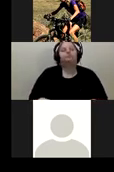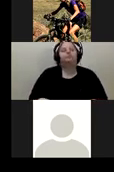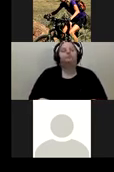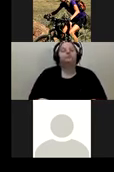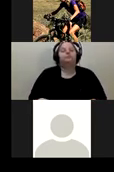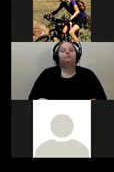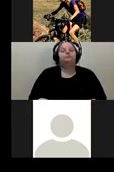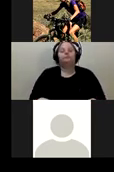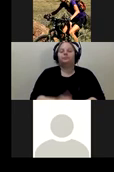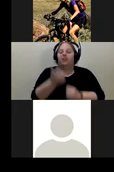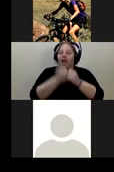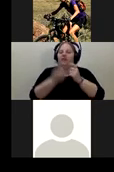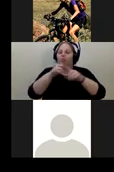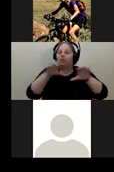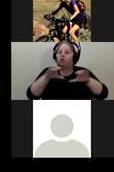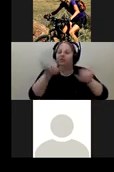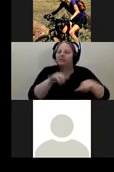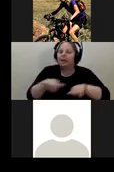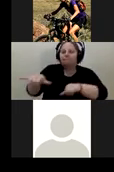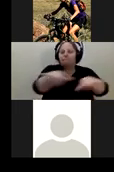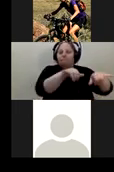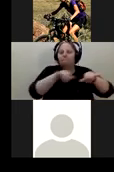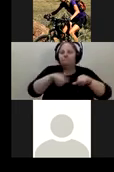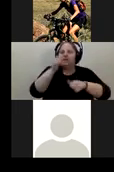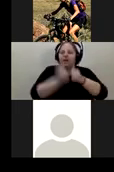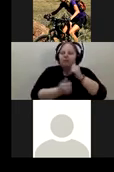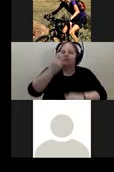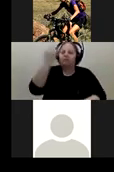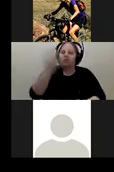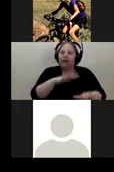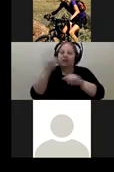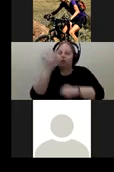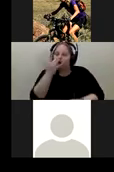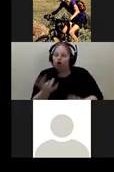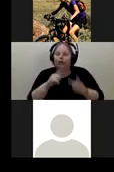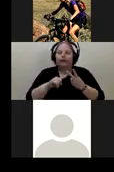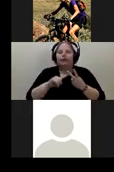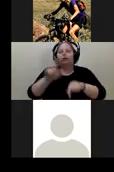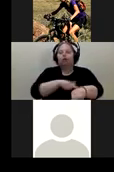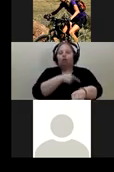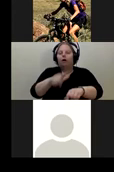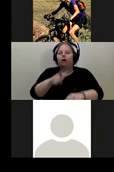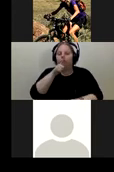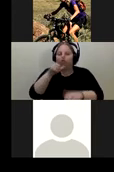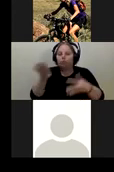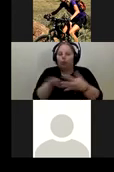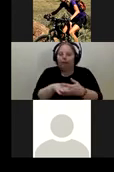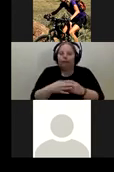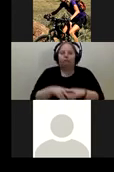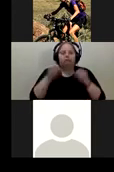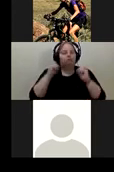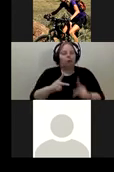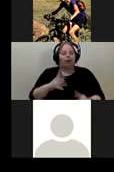Everyone's doing it. Everybody's leaving Fridays early. Everybody's taking a long lunch. It's okay if I don't gain